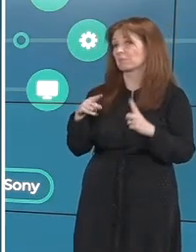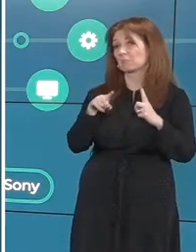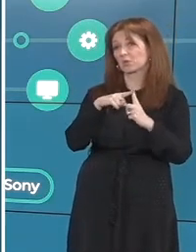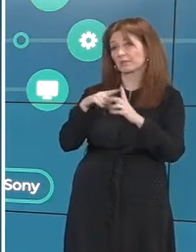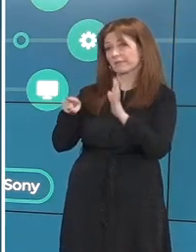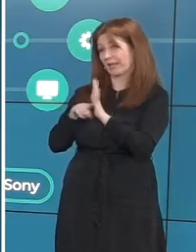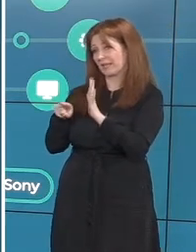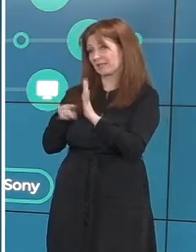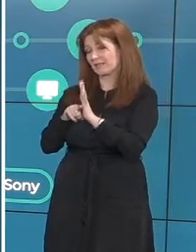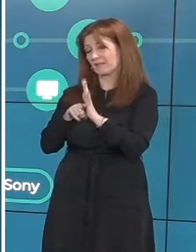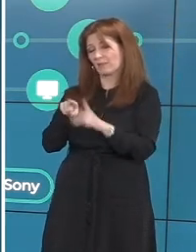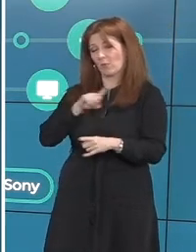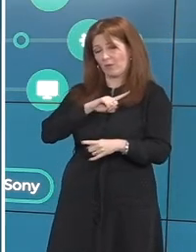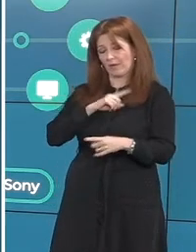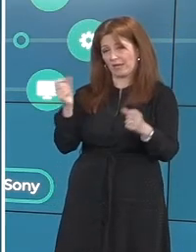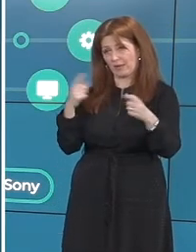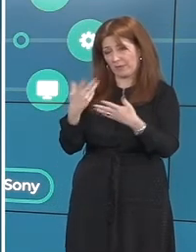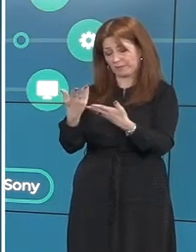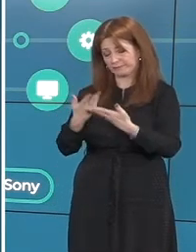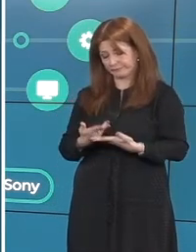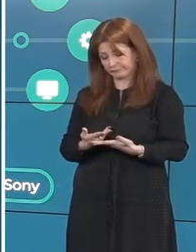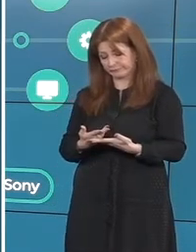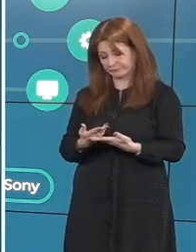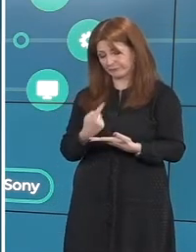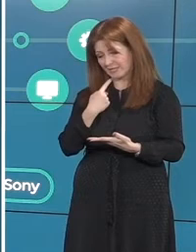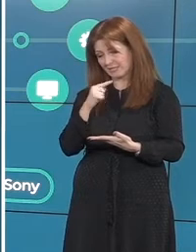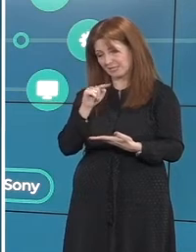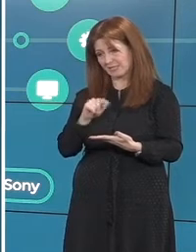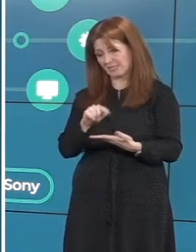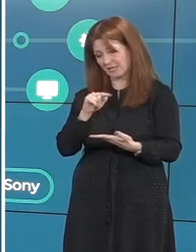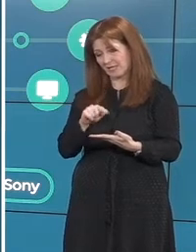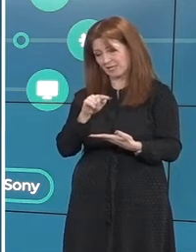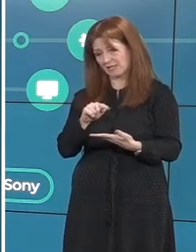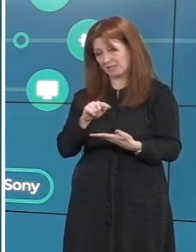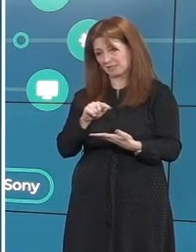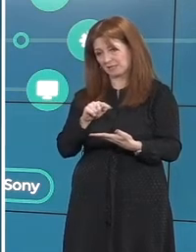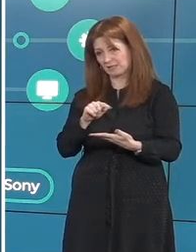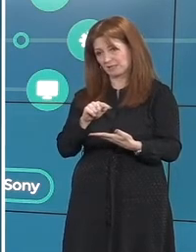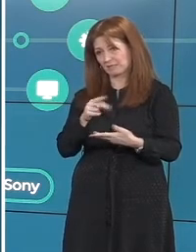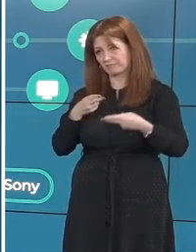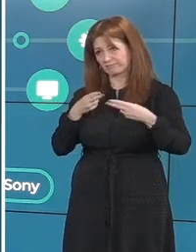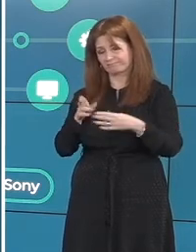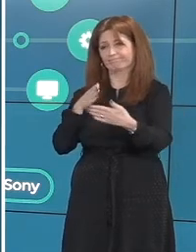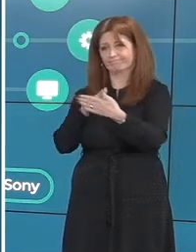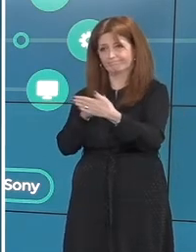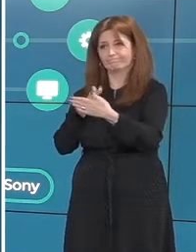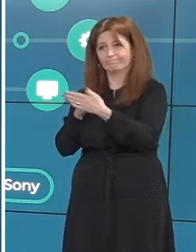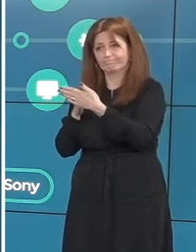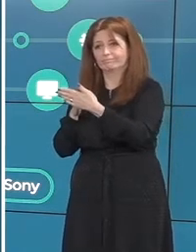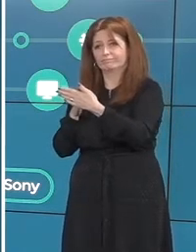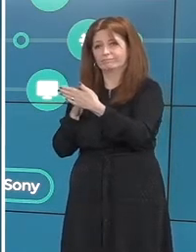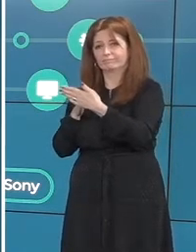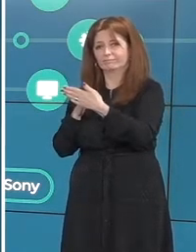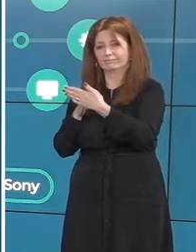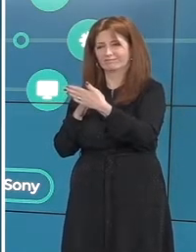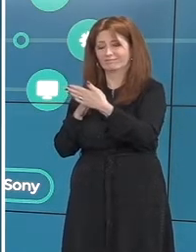know, when you get in an email that says, I've hit a roadblock, you know, and this is what that